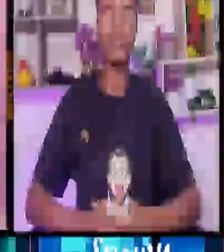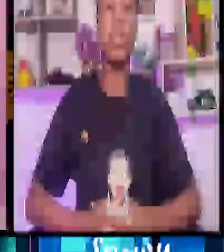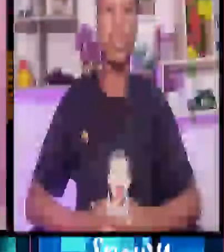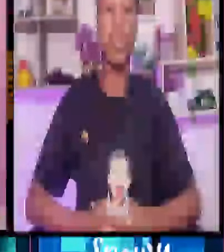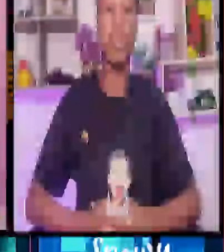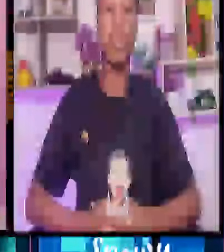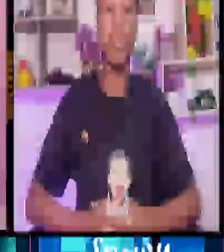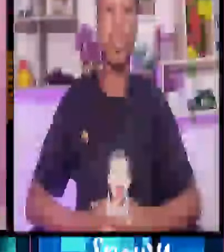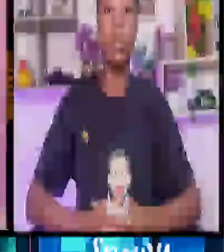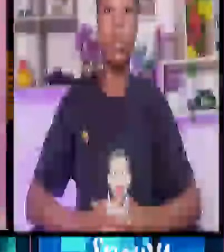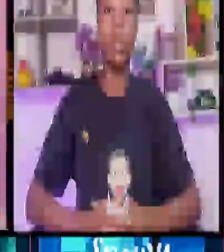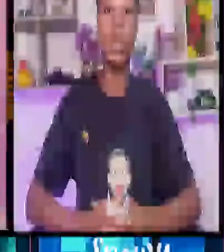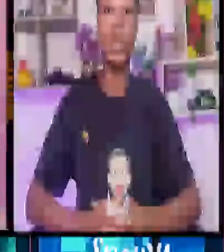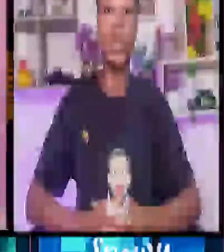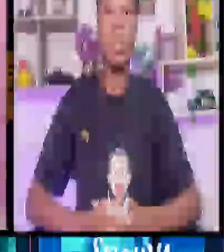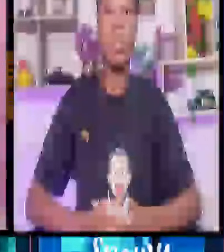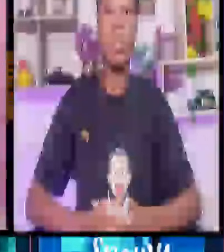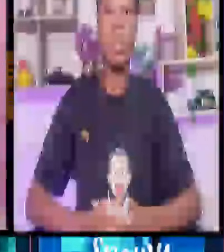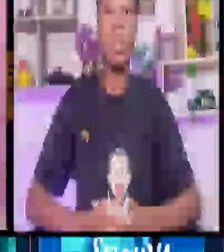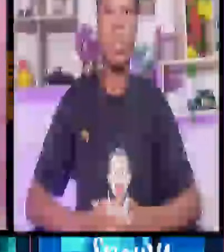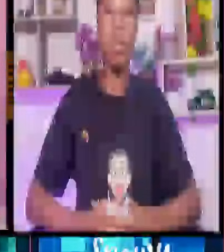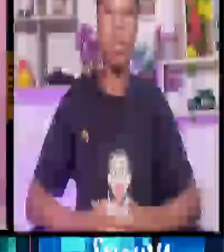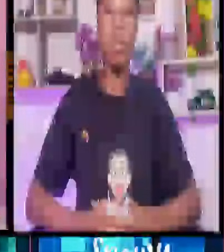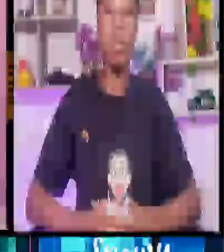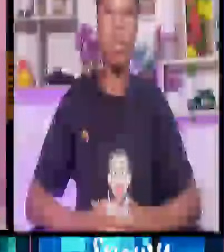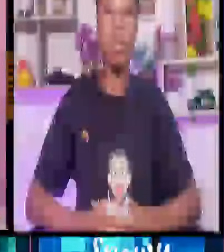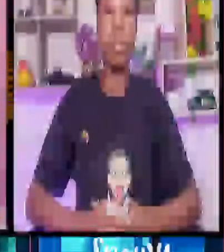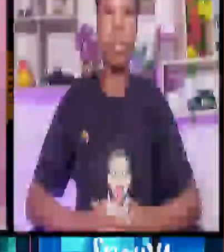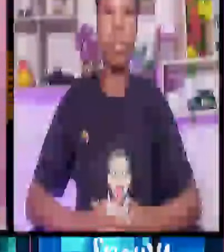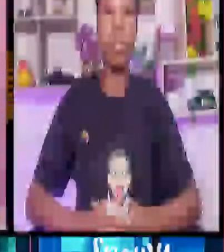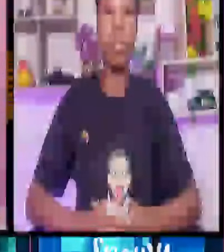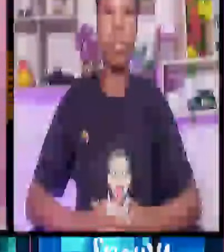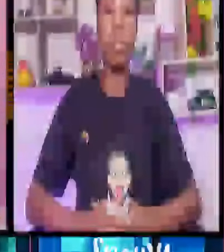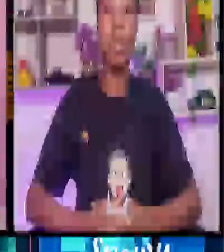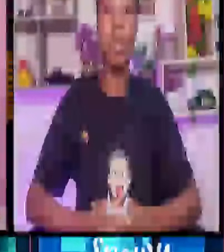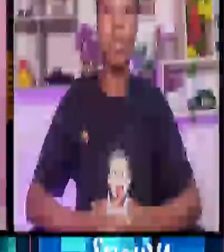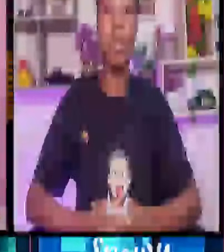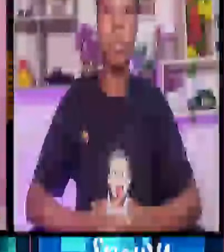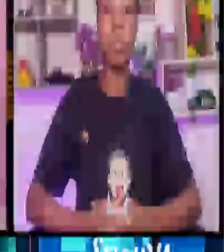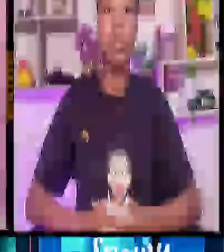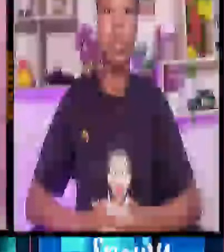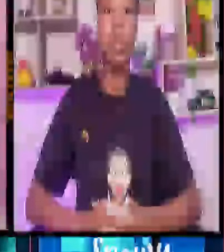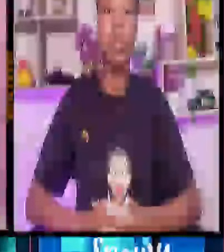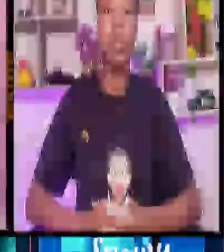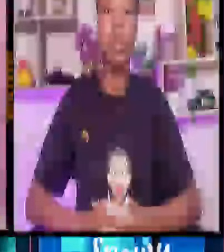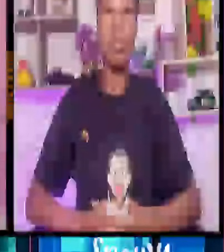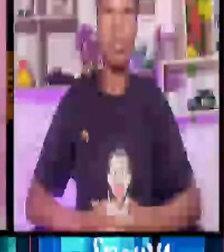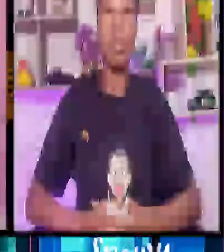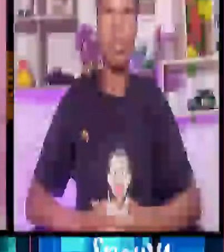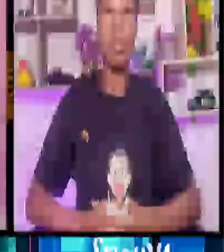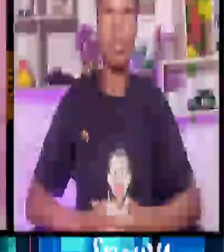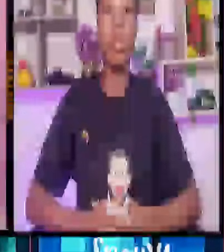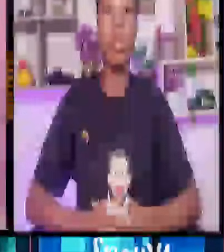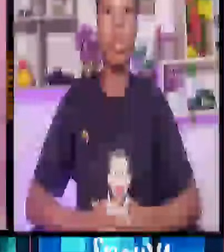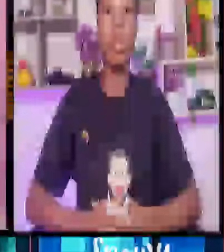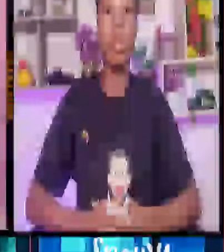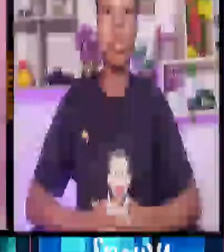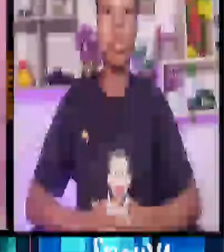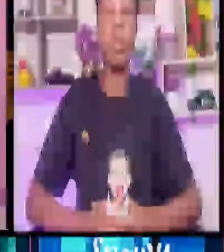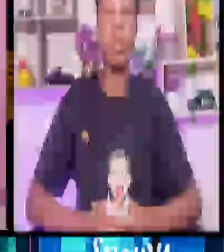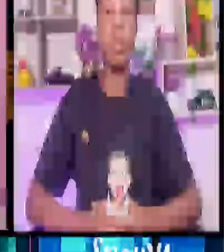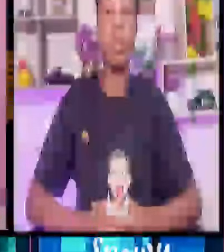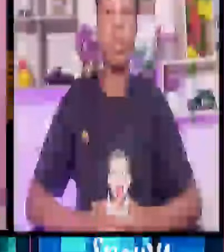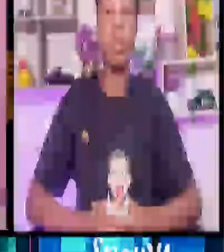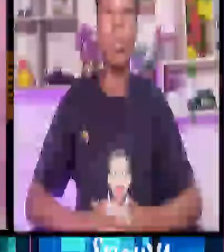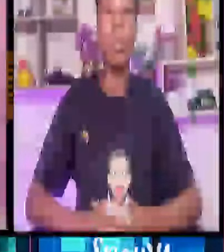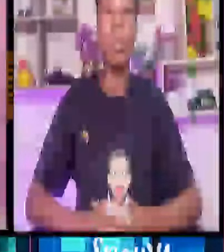been buried, when Dr. Bawumia made a point that in NPP nobody has been made to go only once, but has been 2 or 3